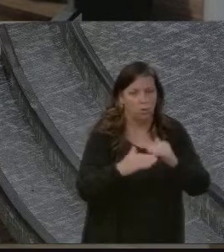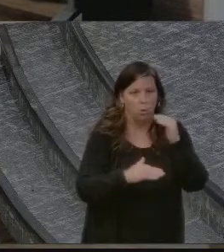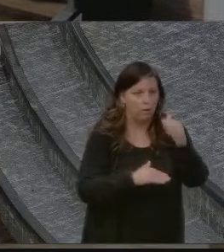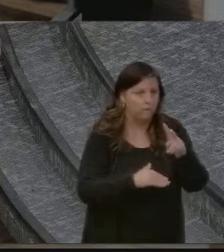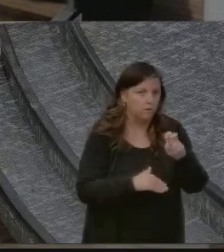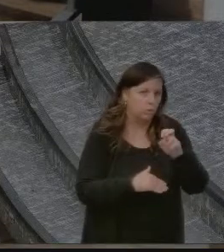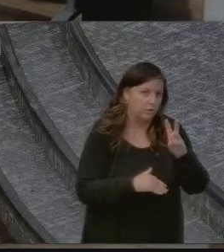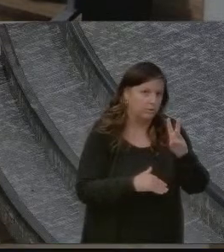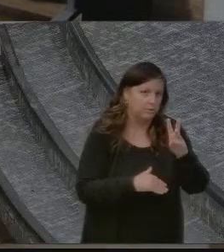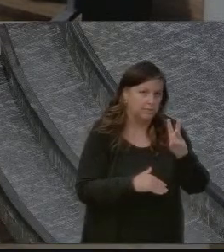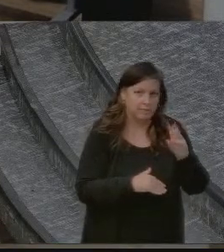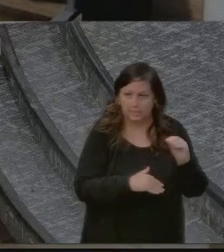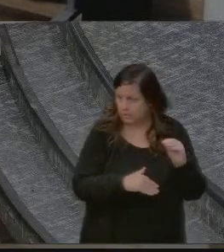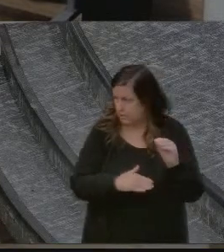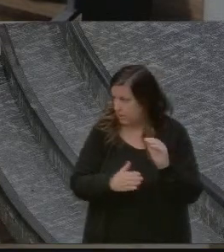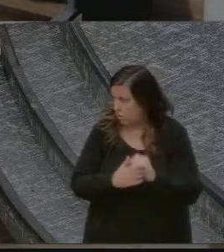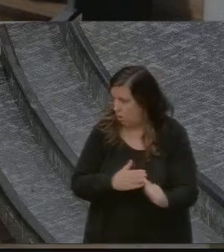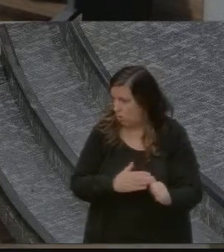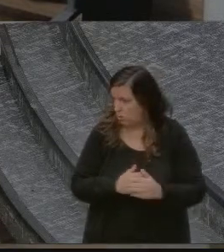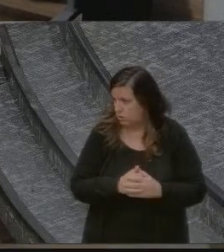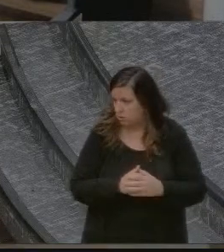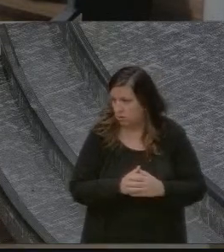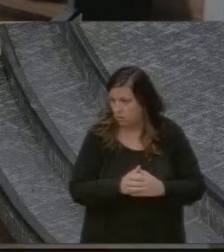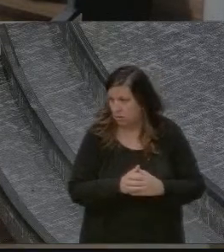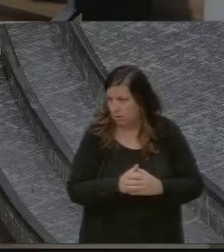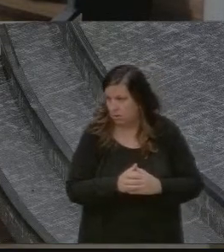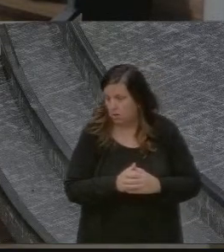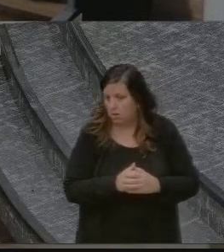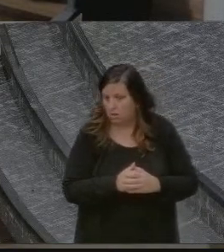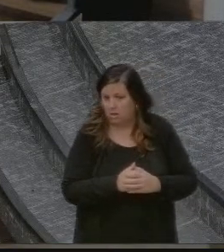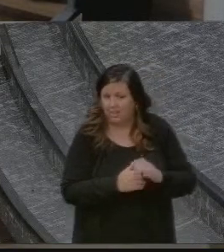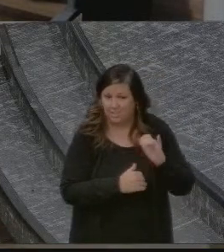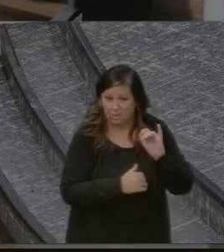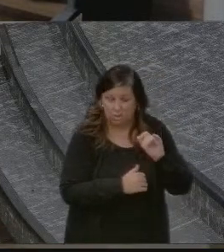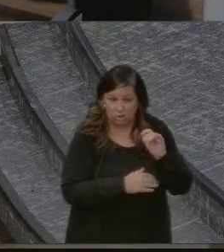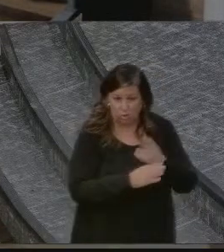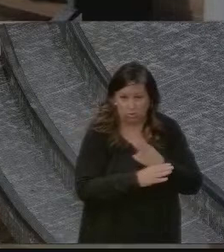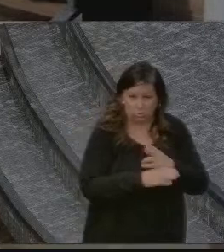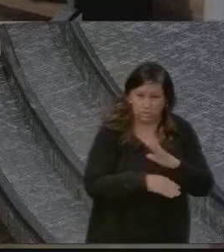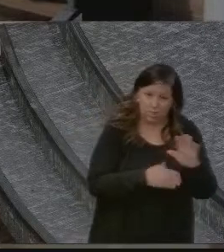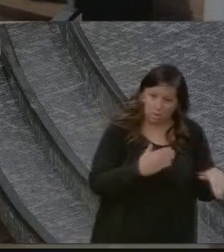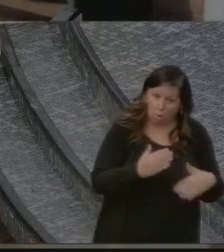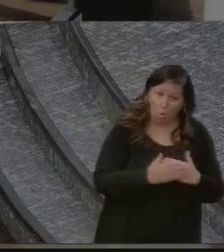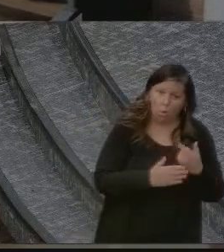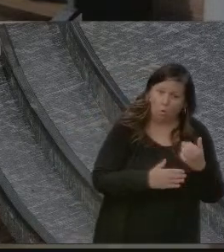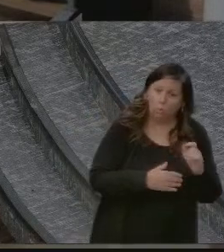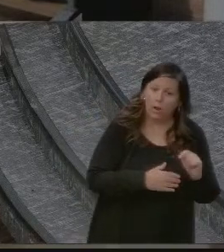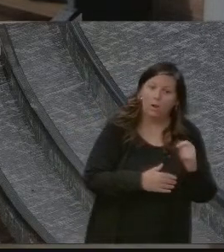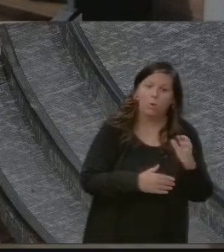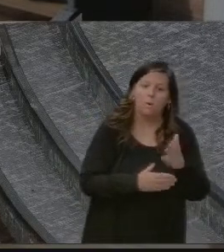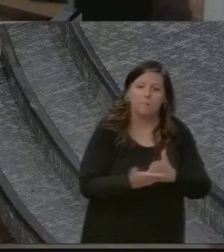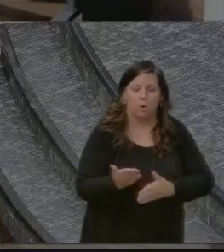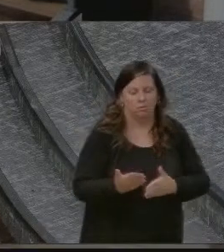Thank you. And that's all out of one grant? You're using the whole grant on that or just a piece of the grant? Just a piece of the grant.